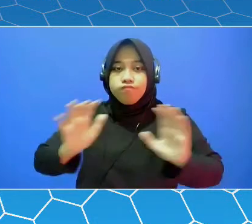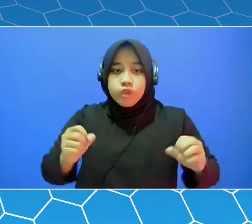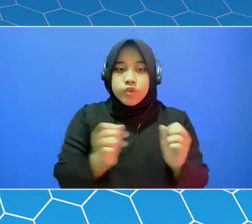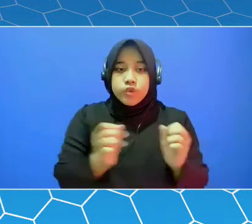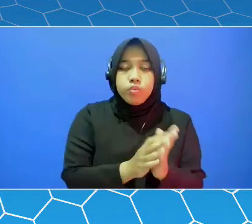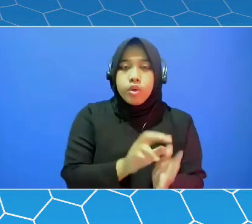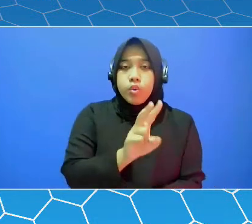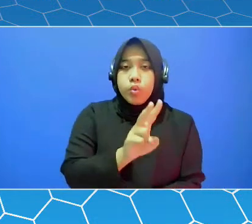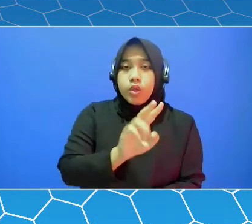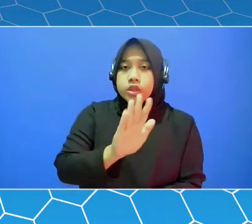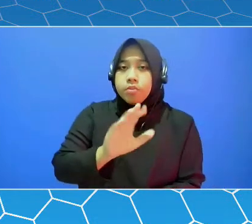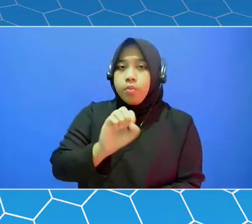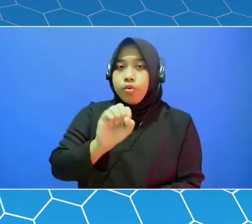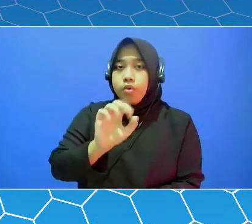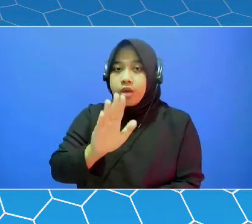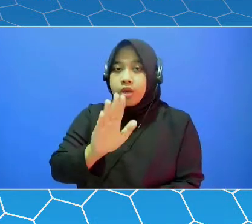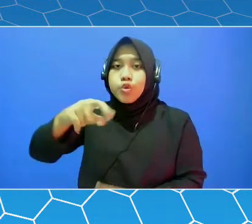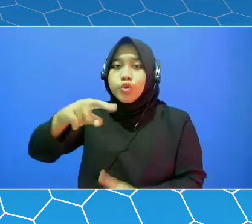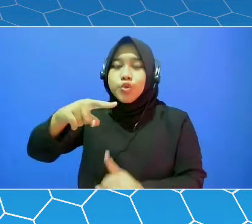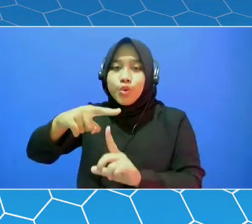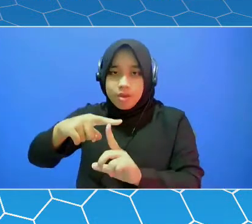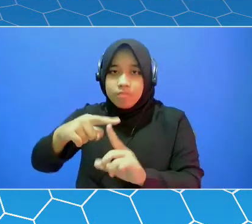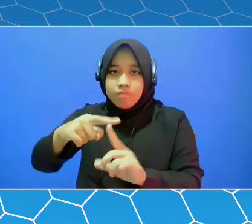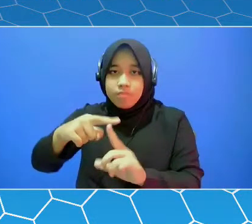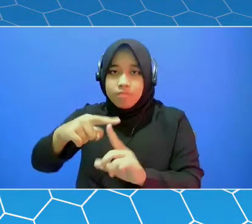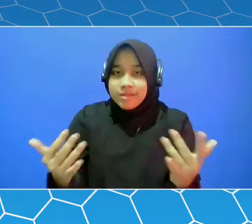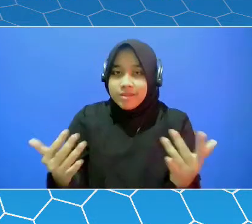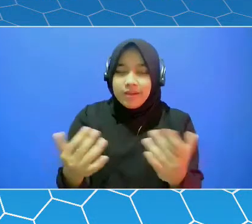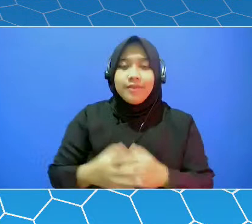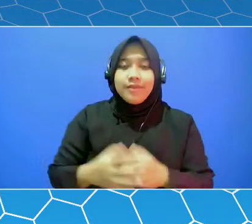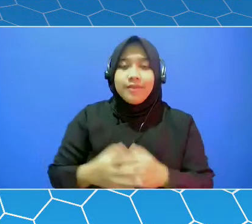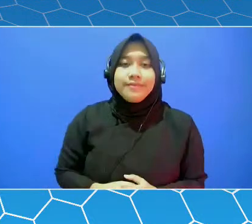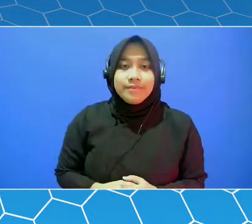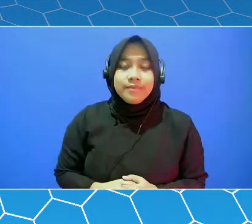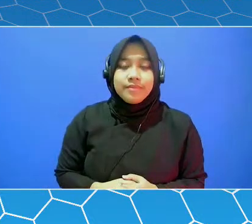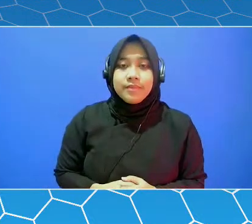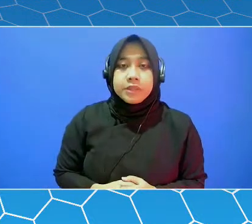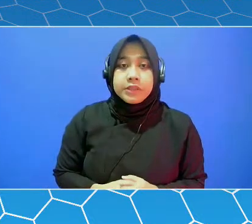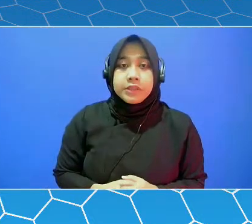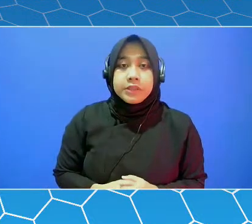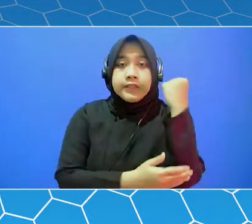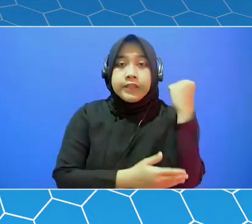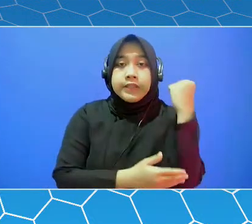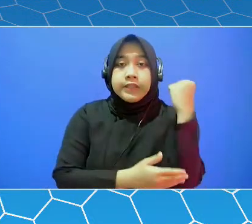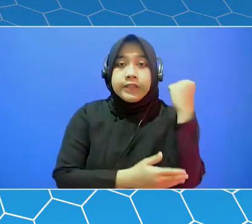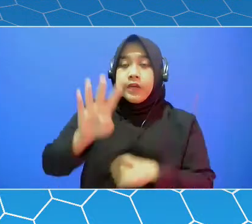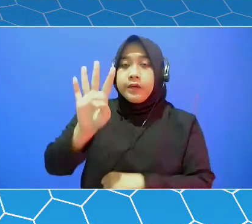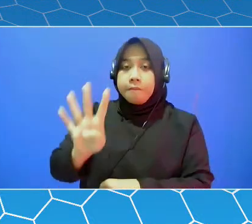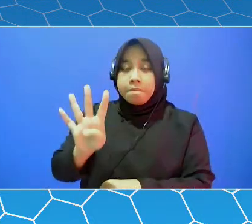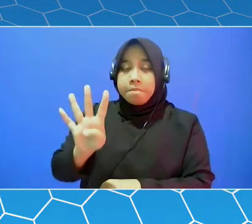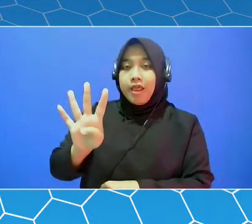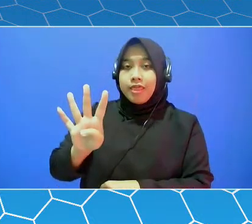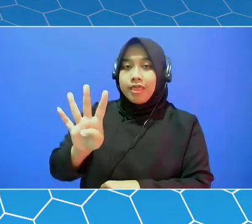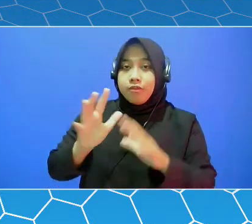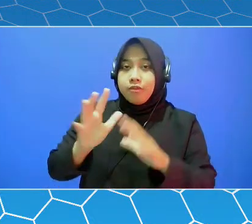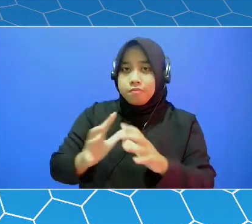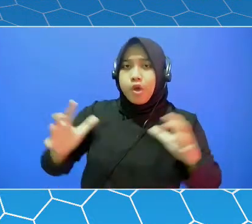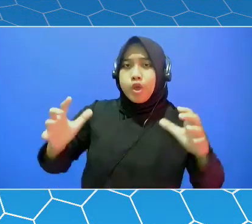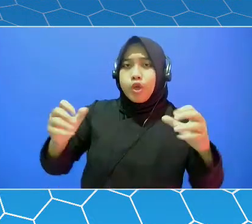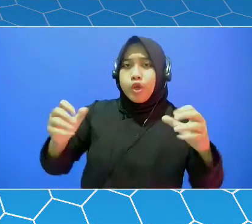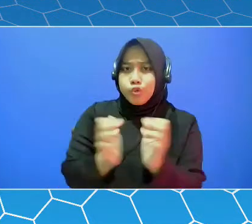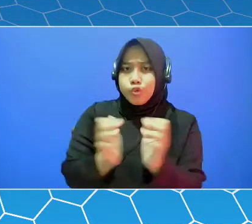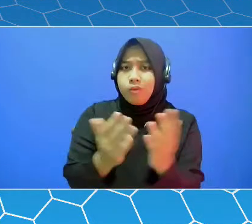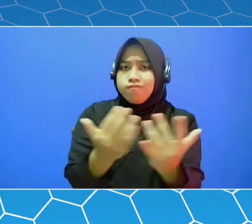255 million people, standing as the world's fourth most populous country. And as Mr. Oliver said, that we are included in